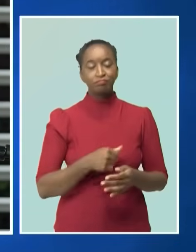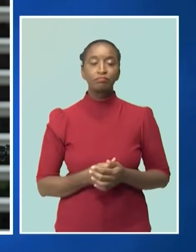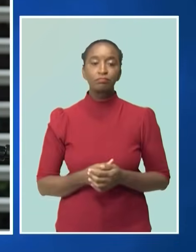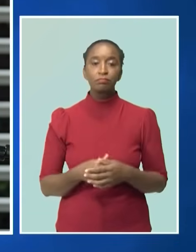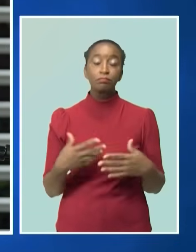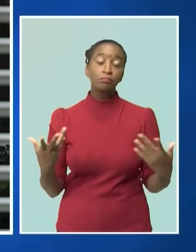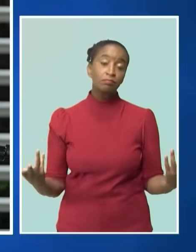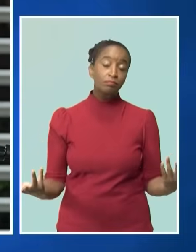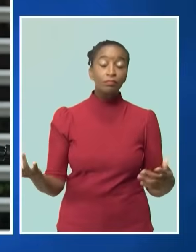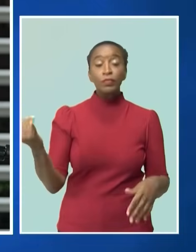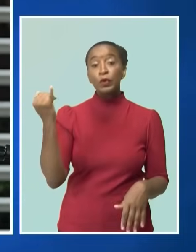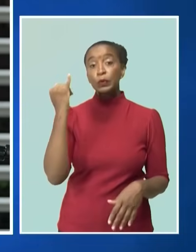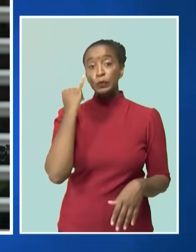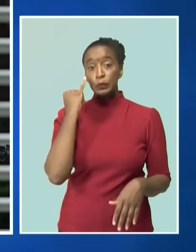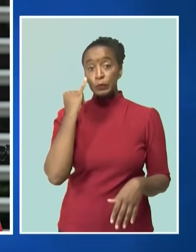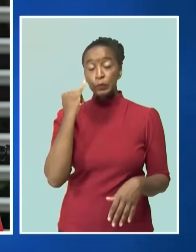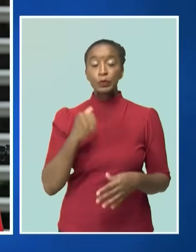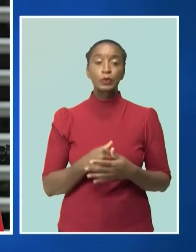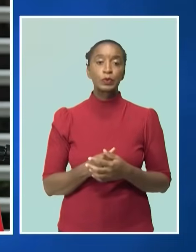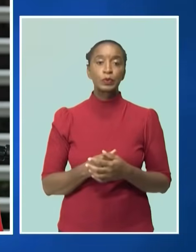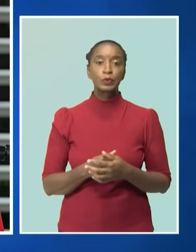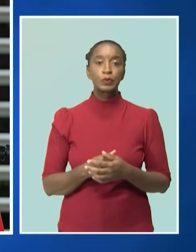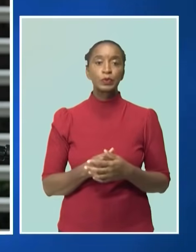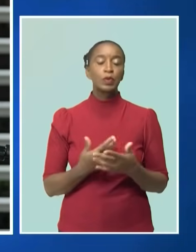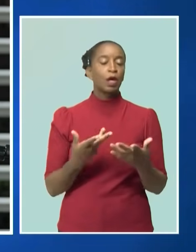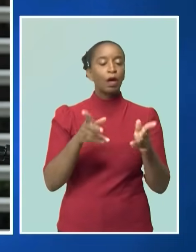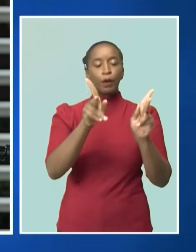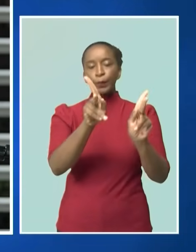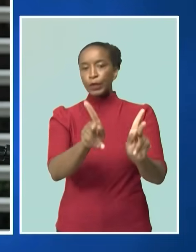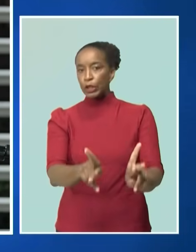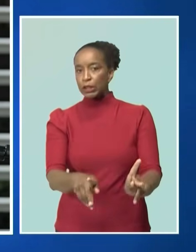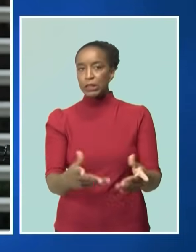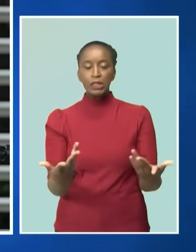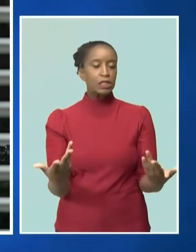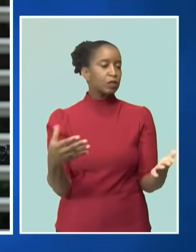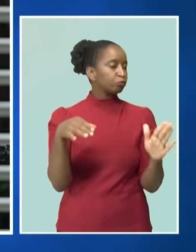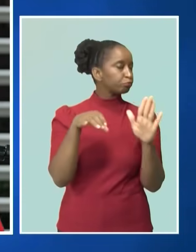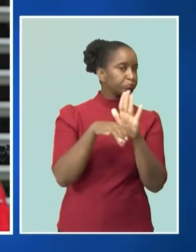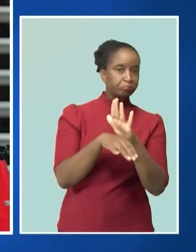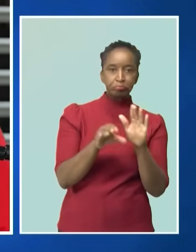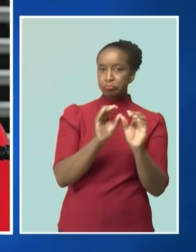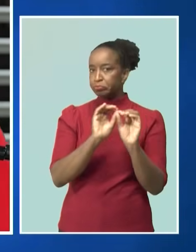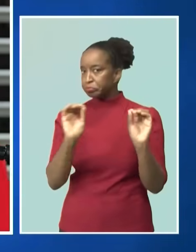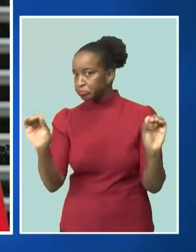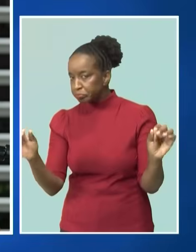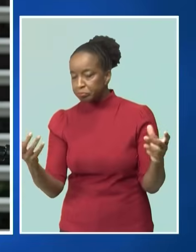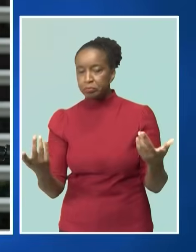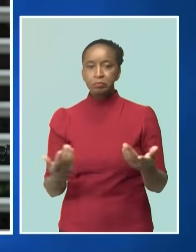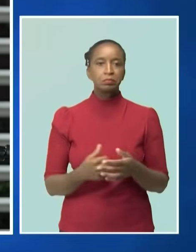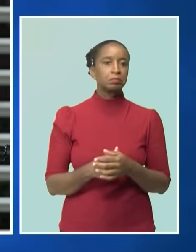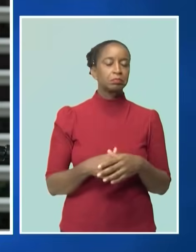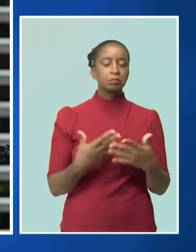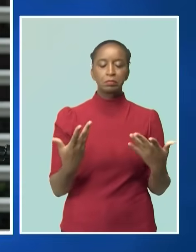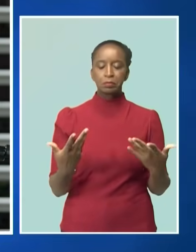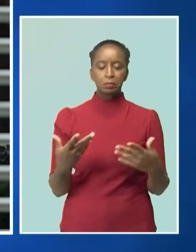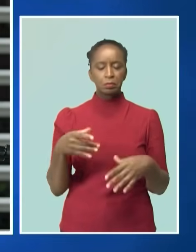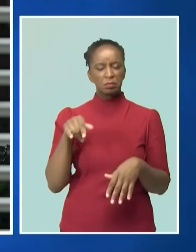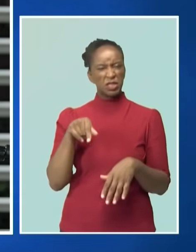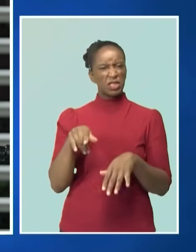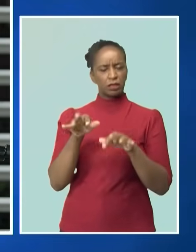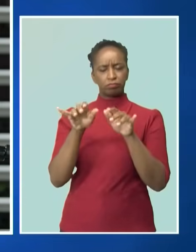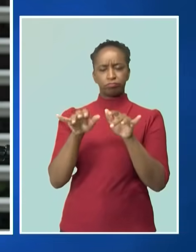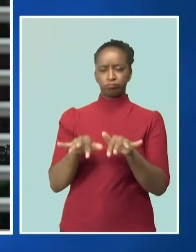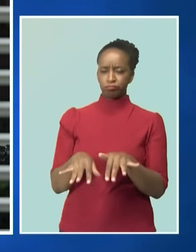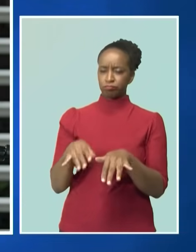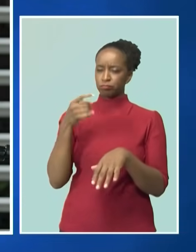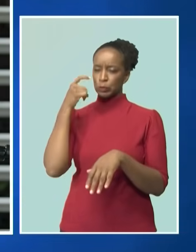If you do not have those strikes against you, if you are not subject to deportation order, you're not flagged as a person